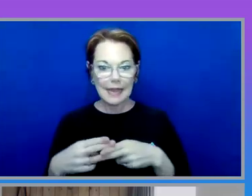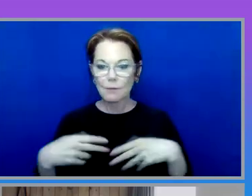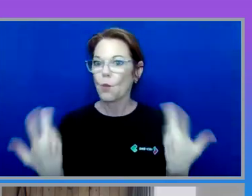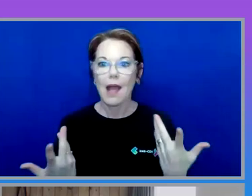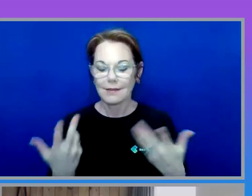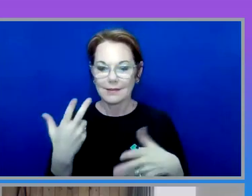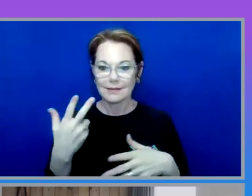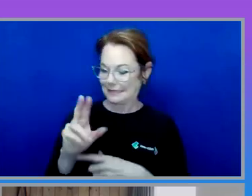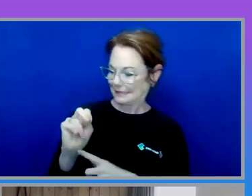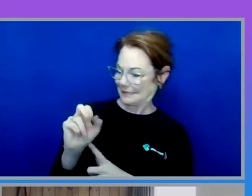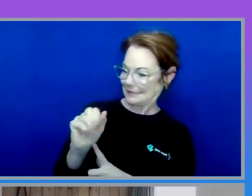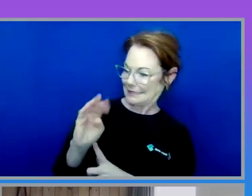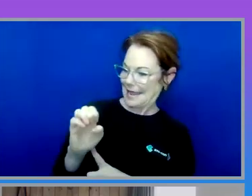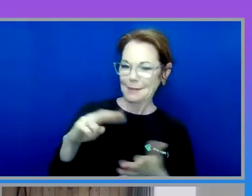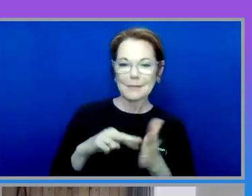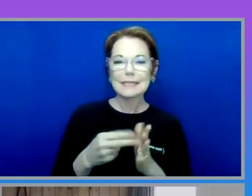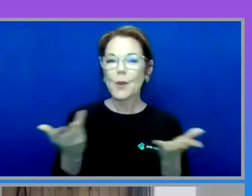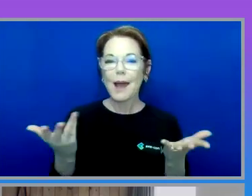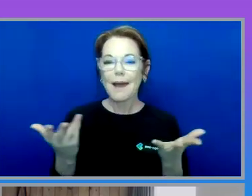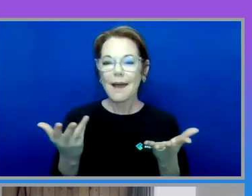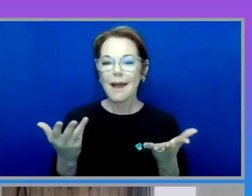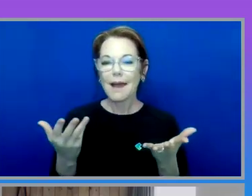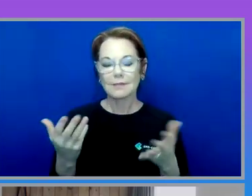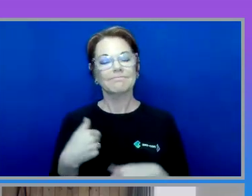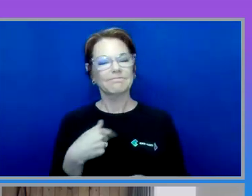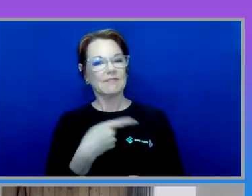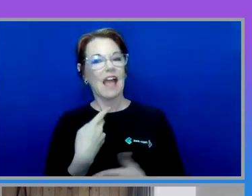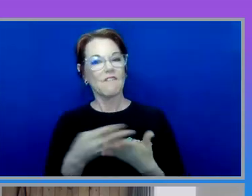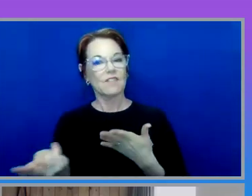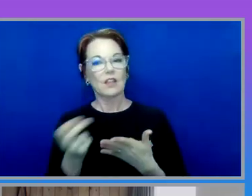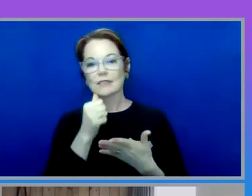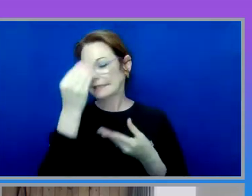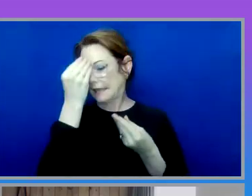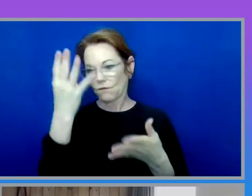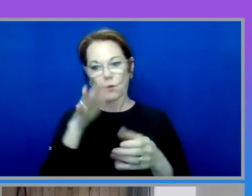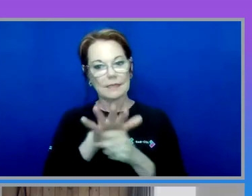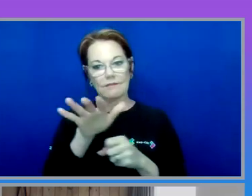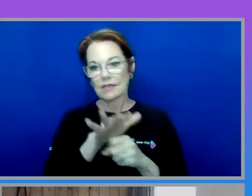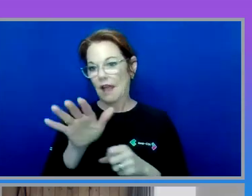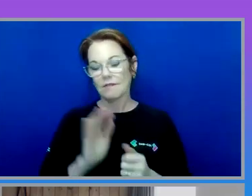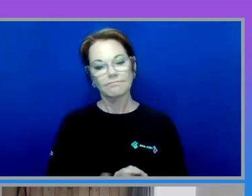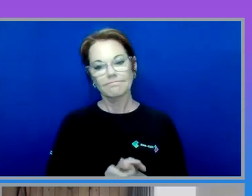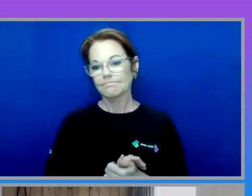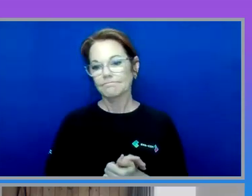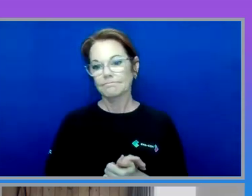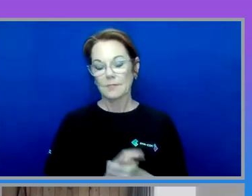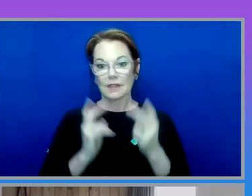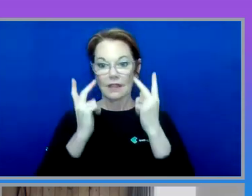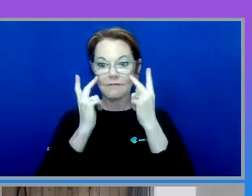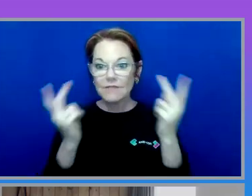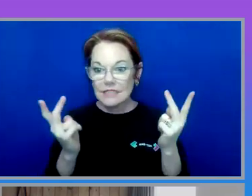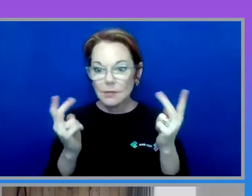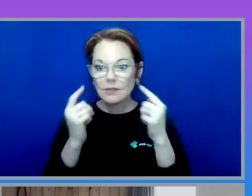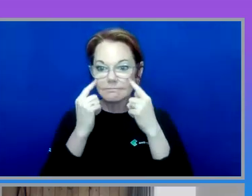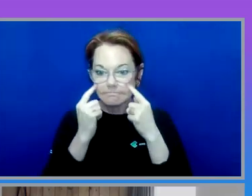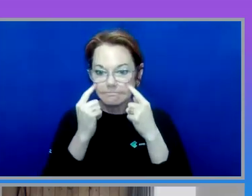name mean? What does it even mean? I would fail this because it's not informative enough. Visible. Is the visible name in